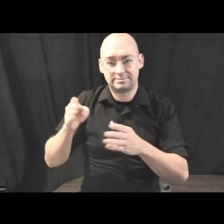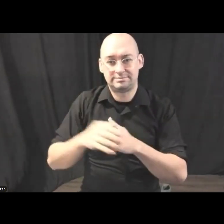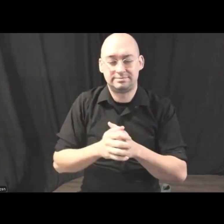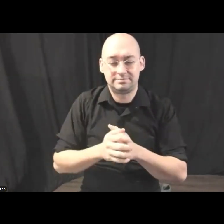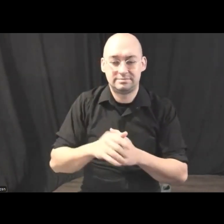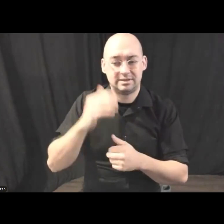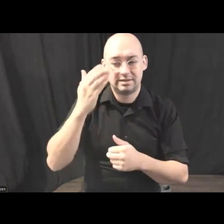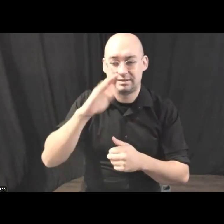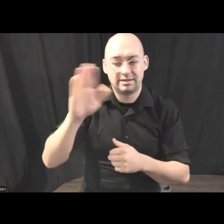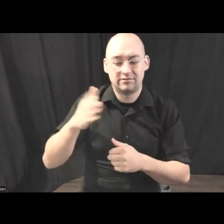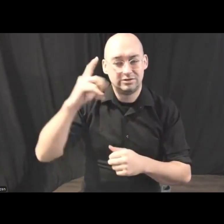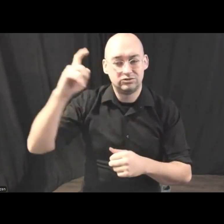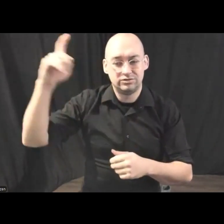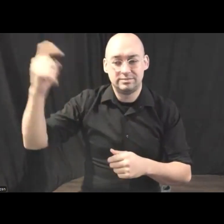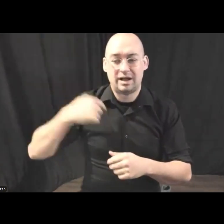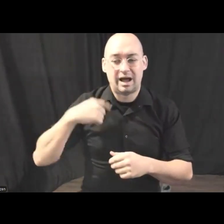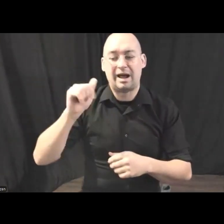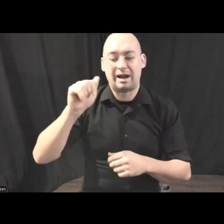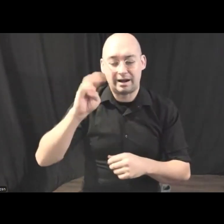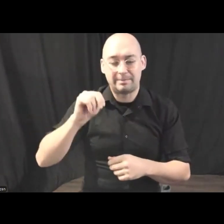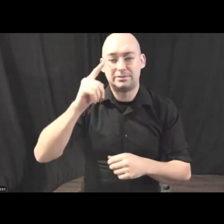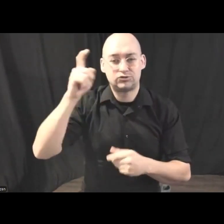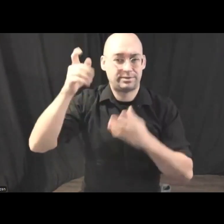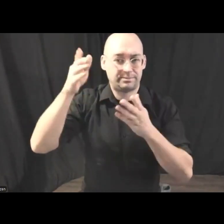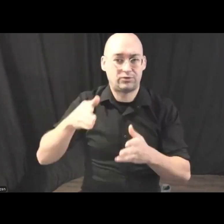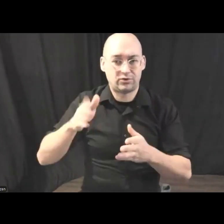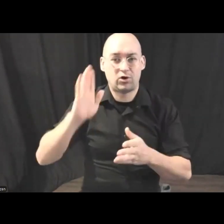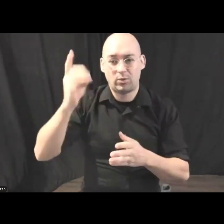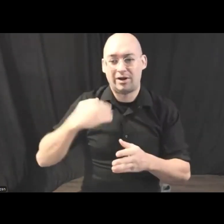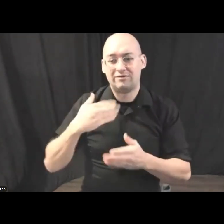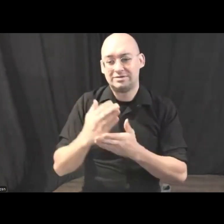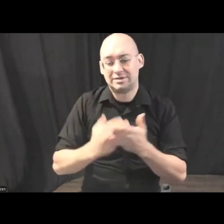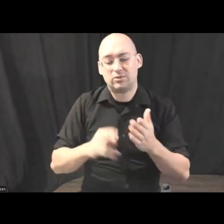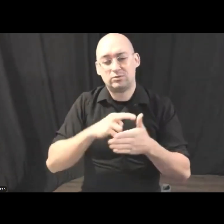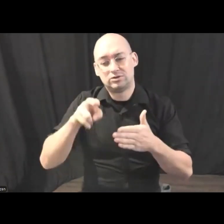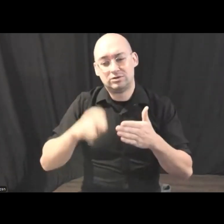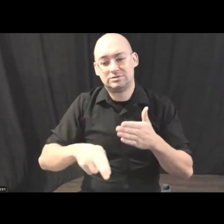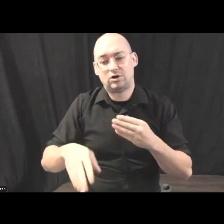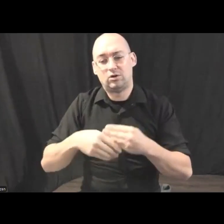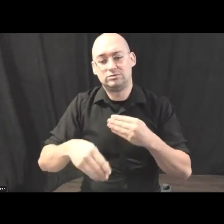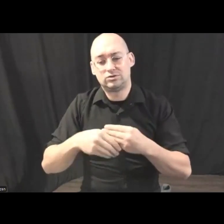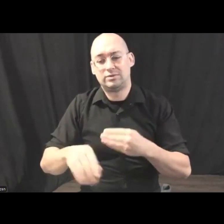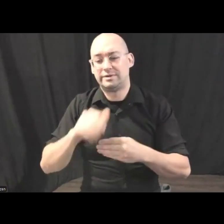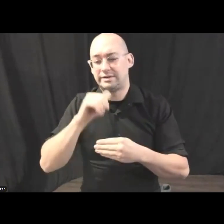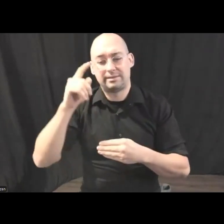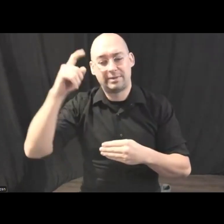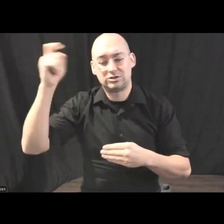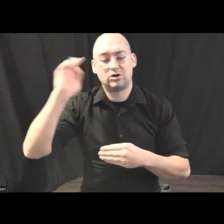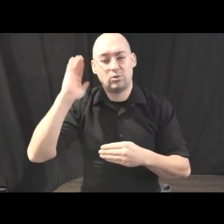I never dreamed, and I'm a dreamer, that we would have so many results. And I also didn't imagine that we would